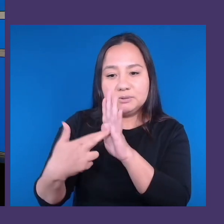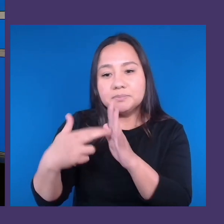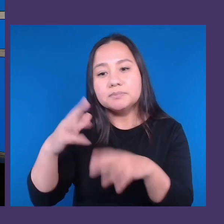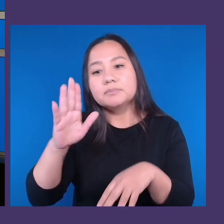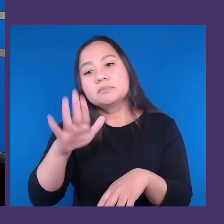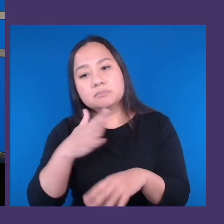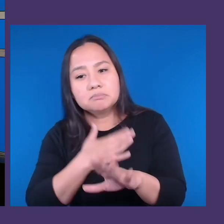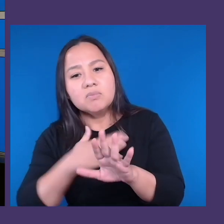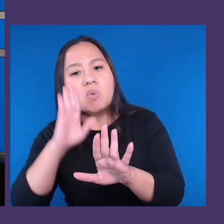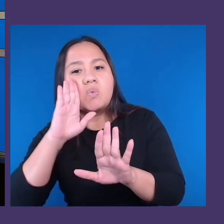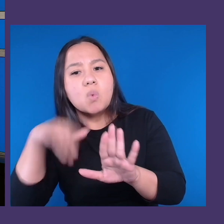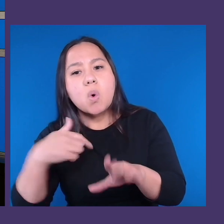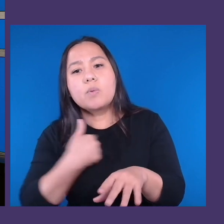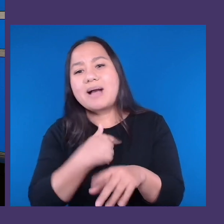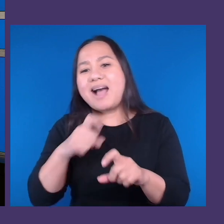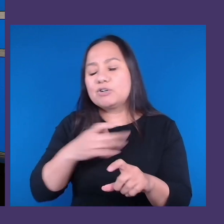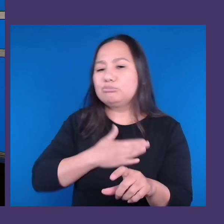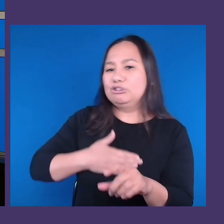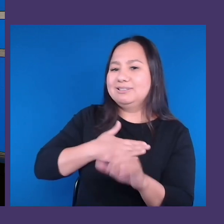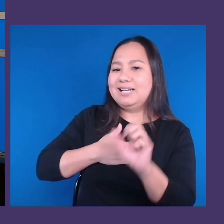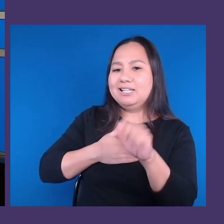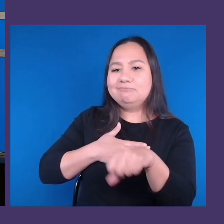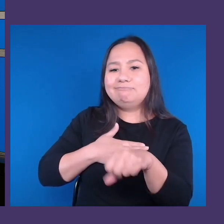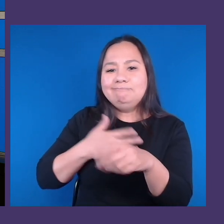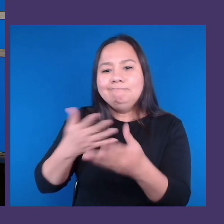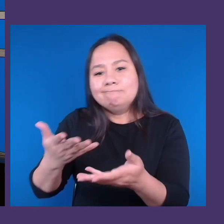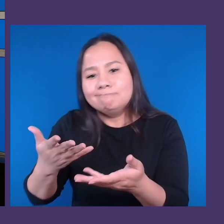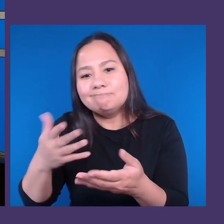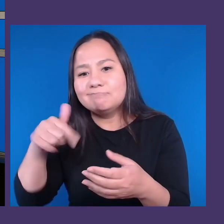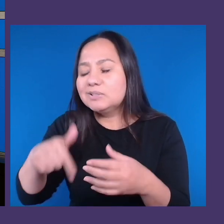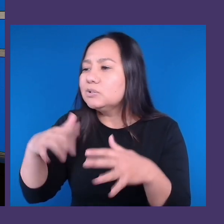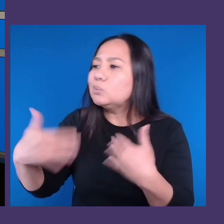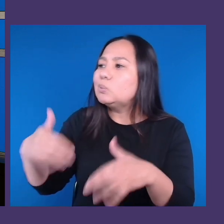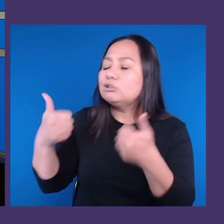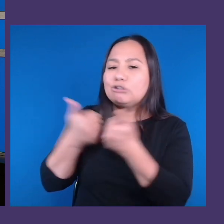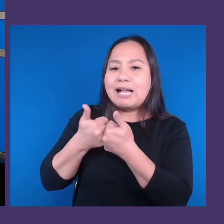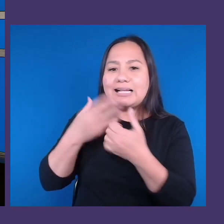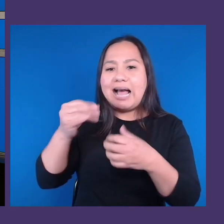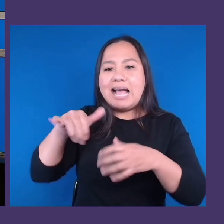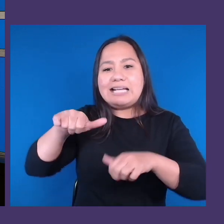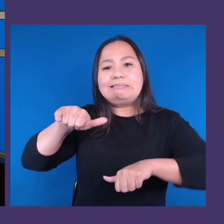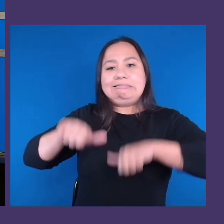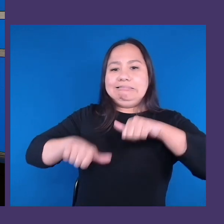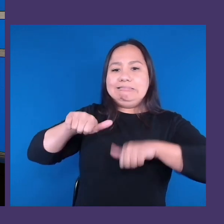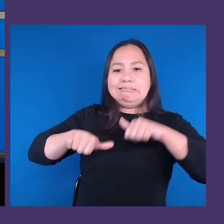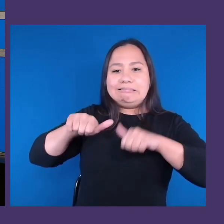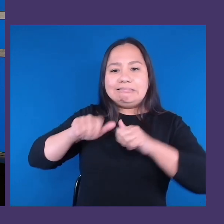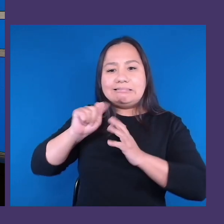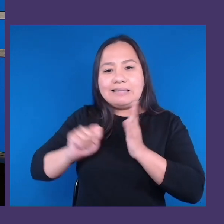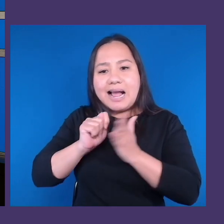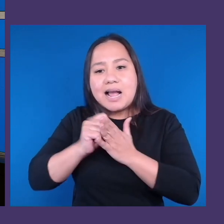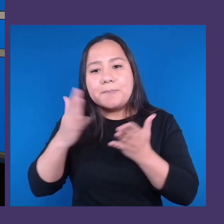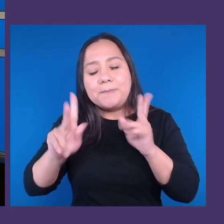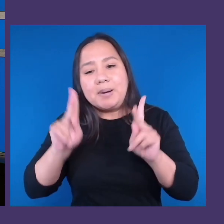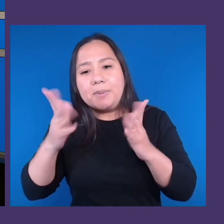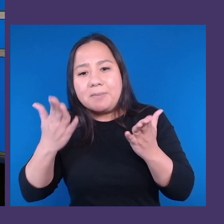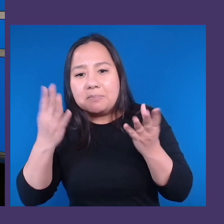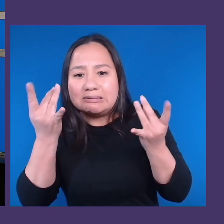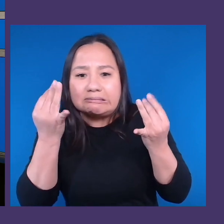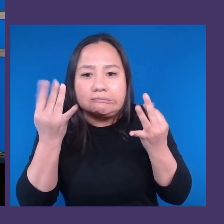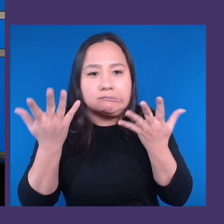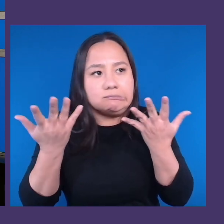this is also a challenging and uncertain time. People may be thinking about or reading or hearing